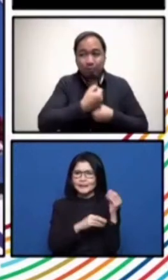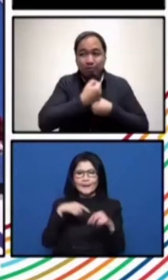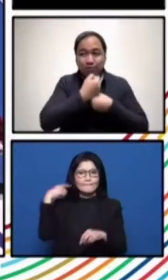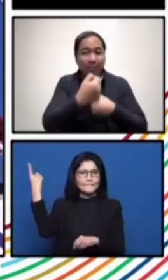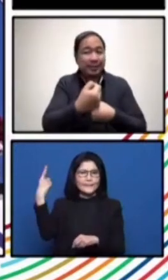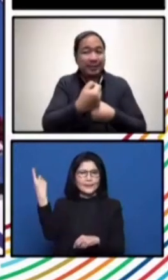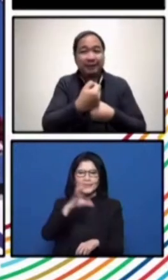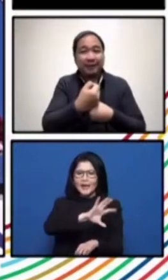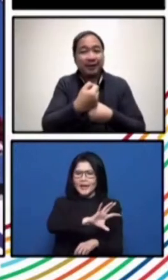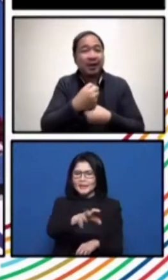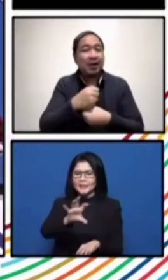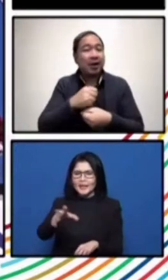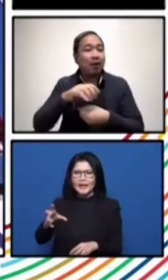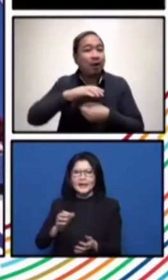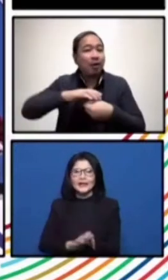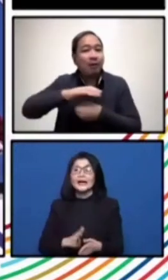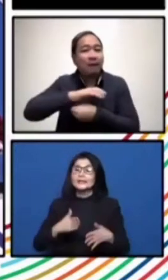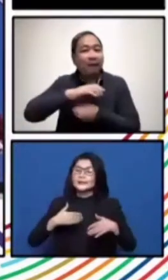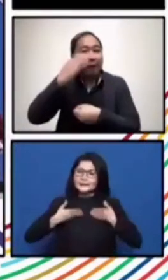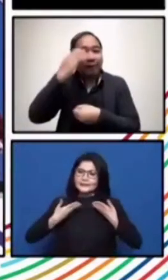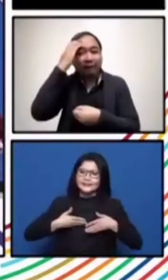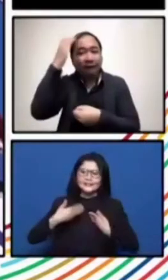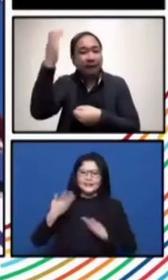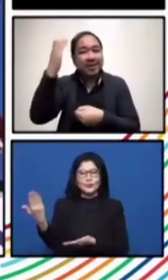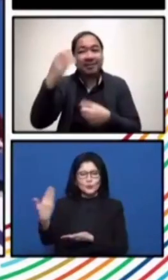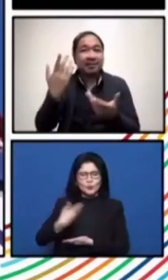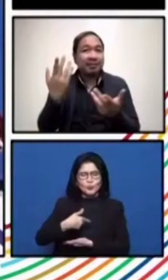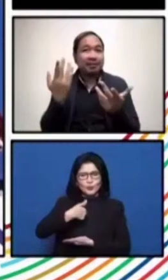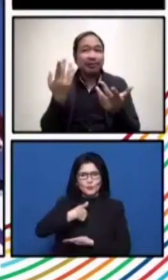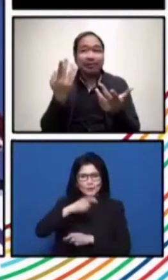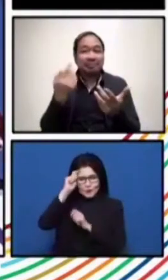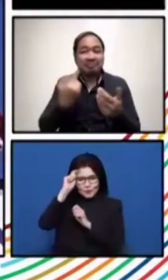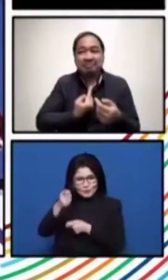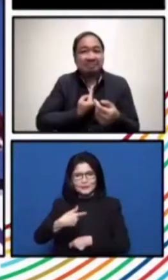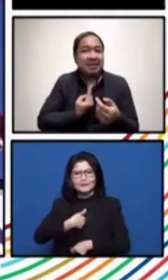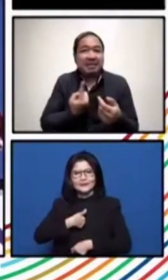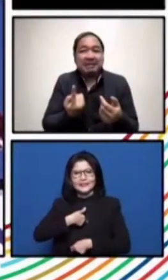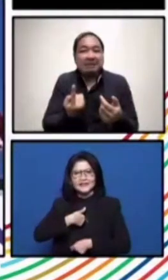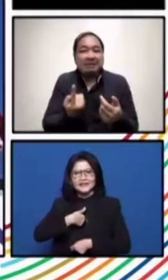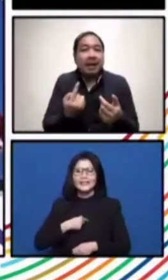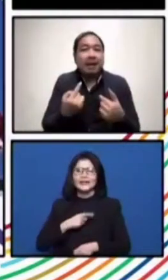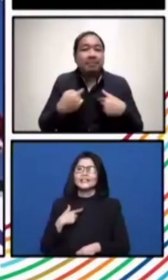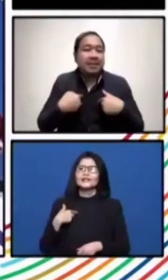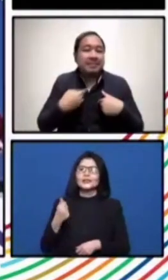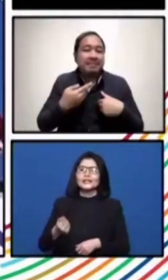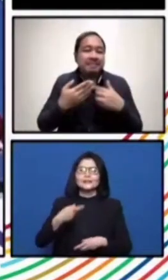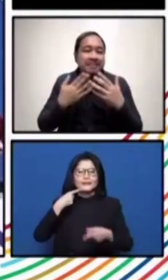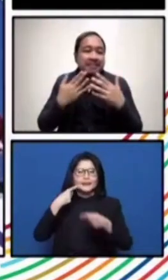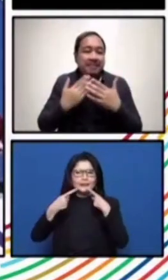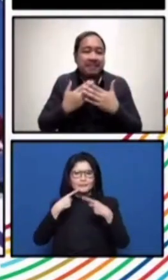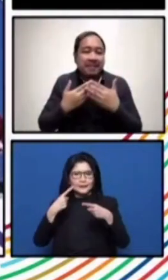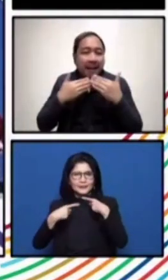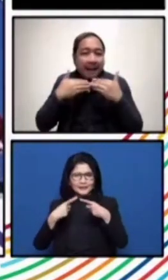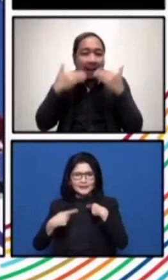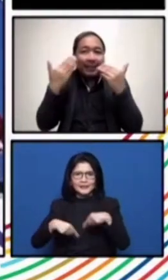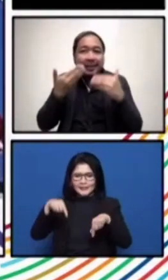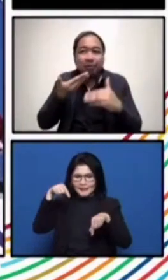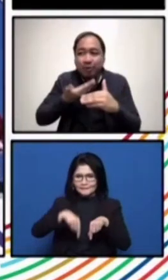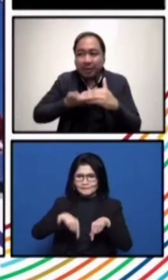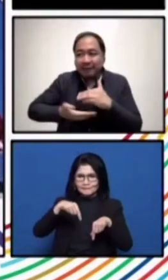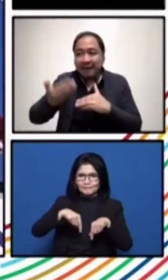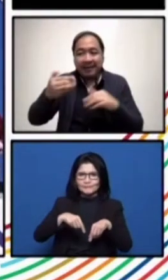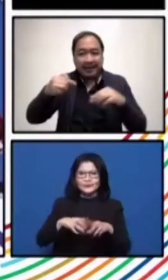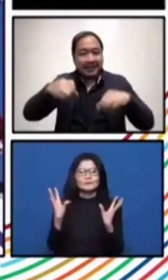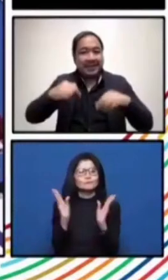very pleased to be invited it's really an honor for me to speak at this high level uh government meeting on the topic